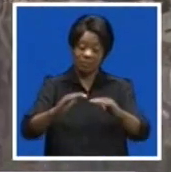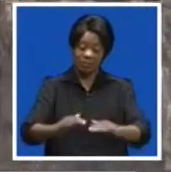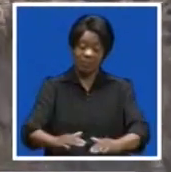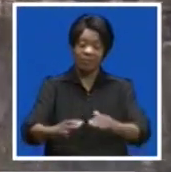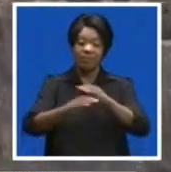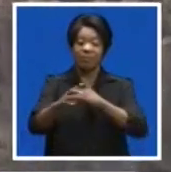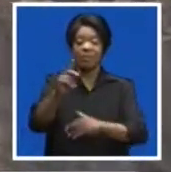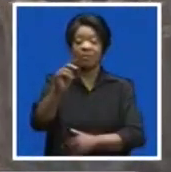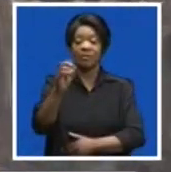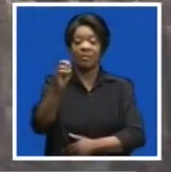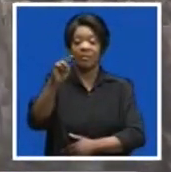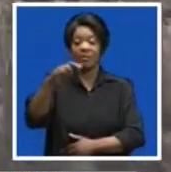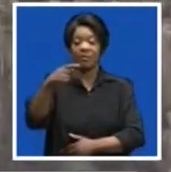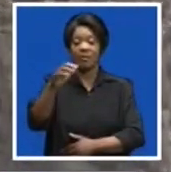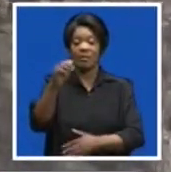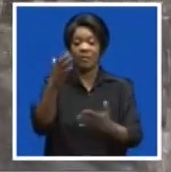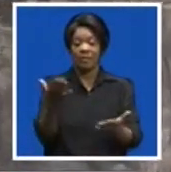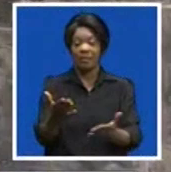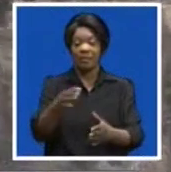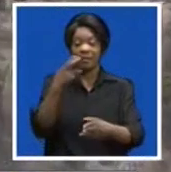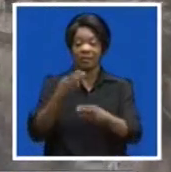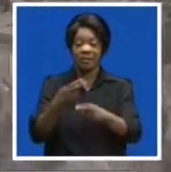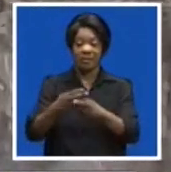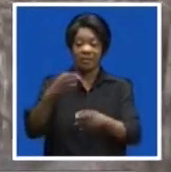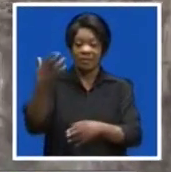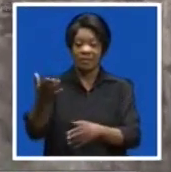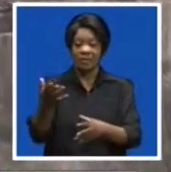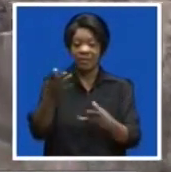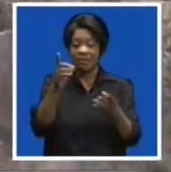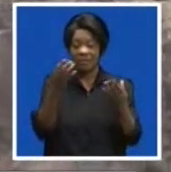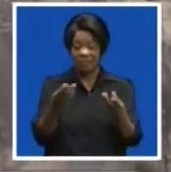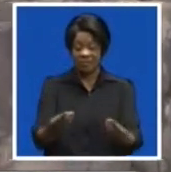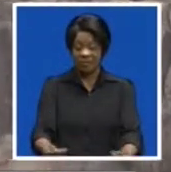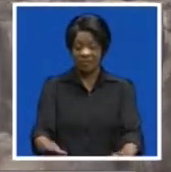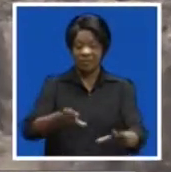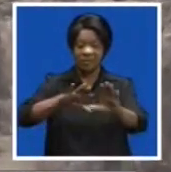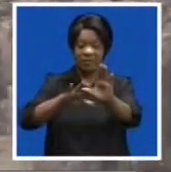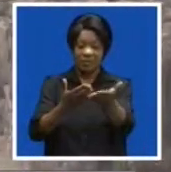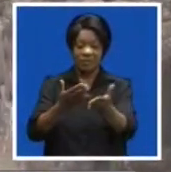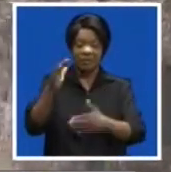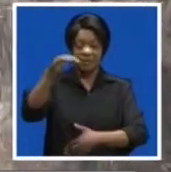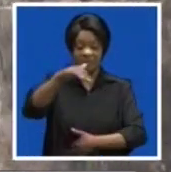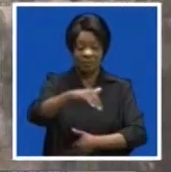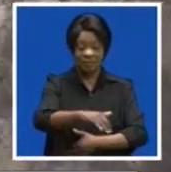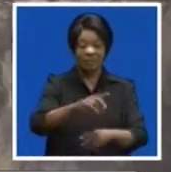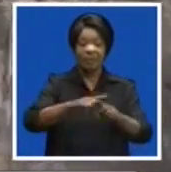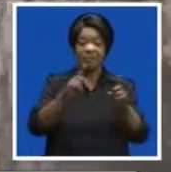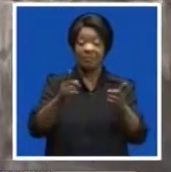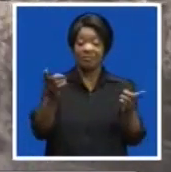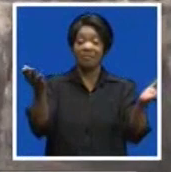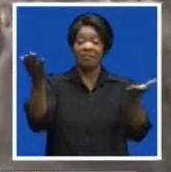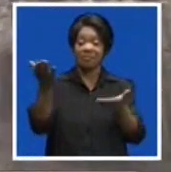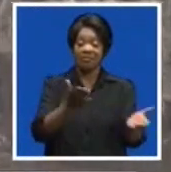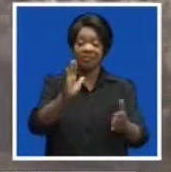Tokalea people call it Shungumufu when it is dry, meaning the dead falls. But it always comes back